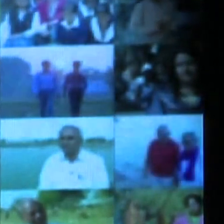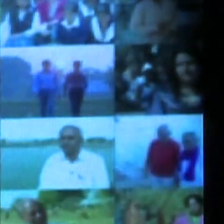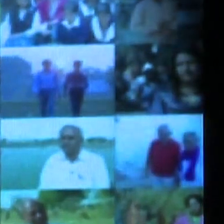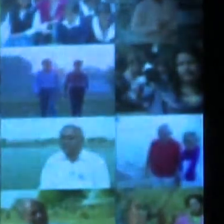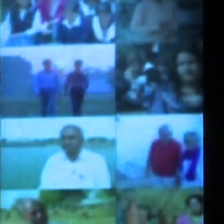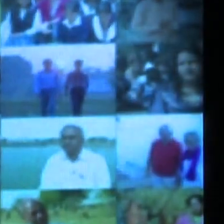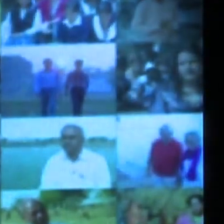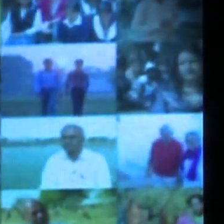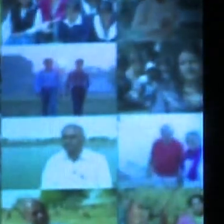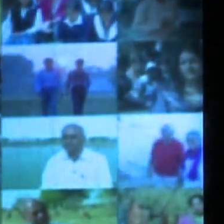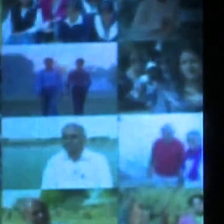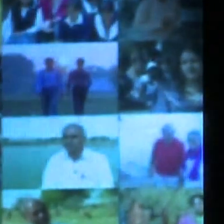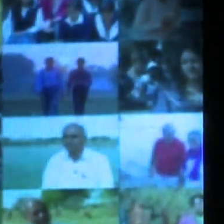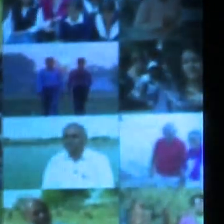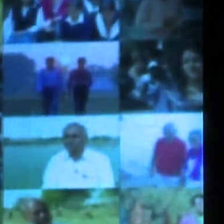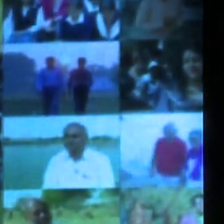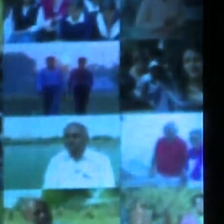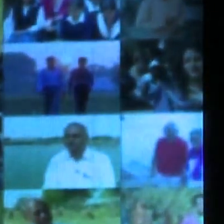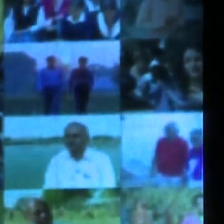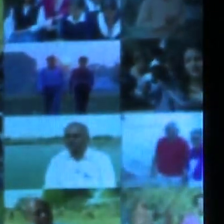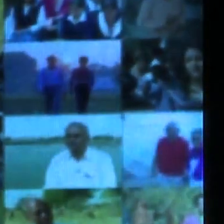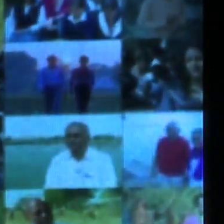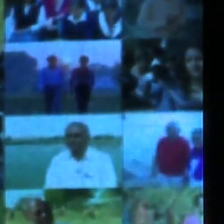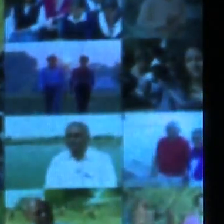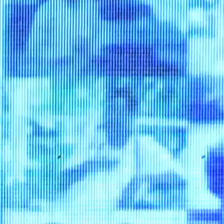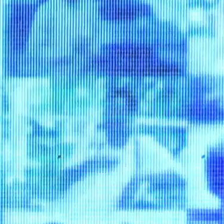truly inspiring Indians.